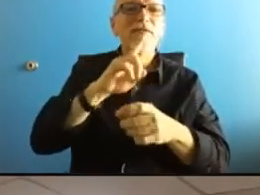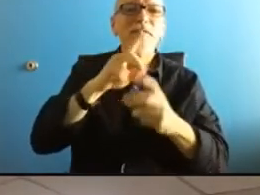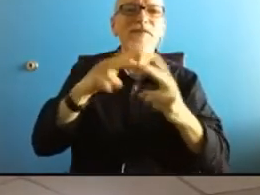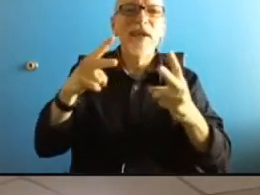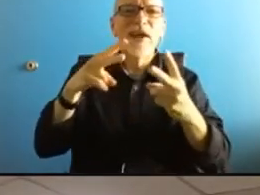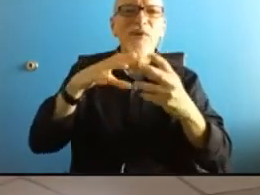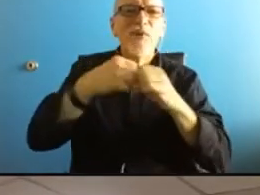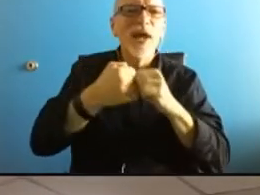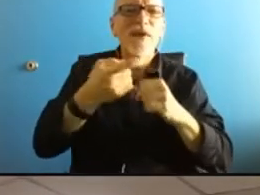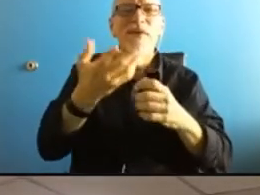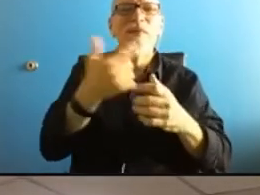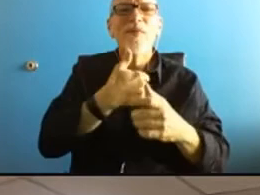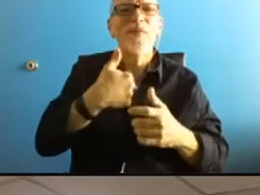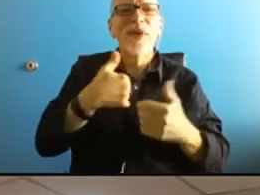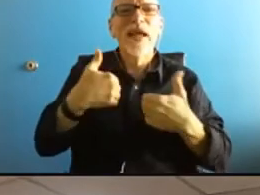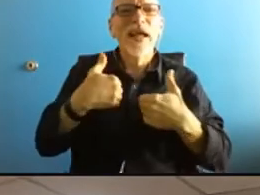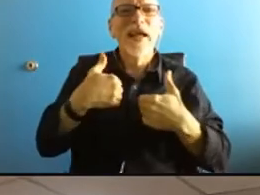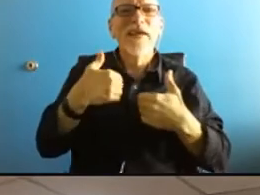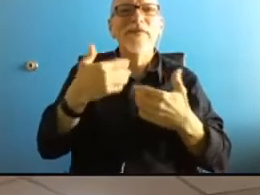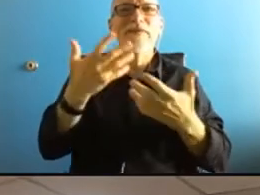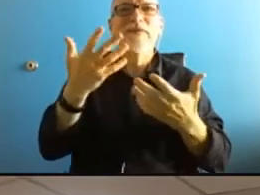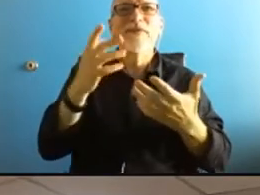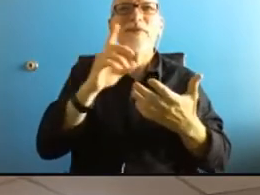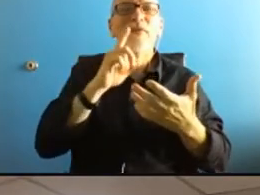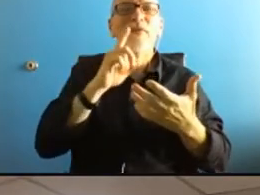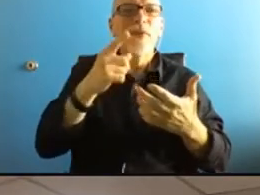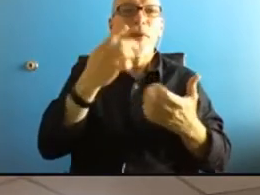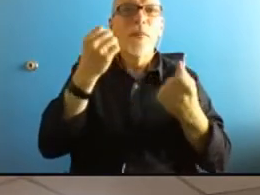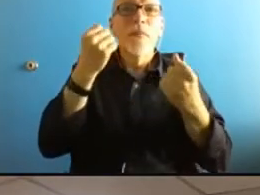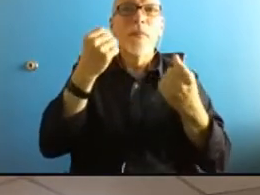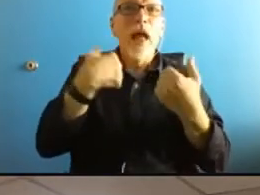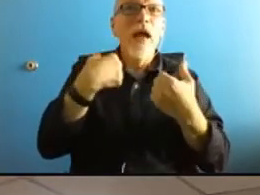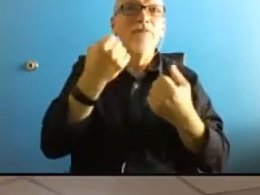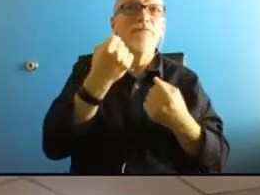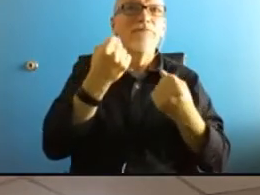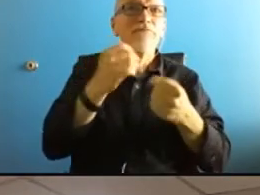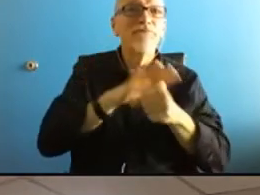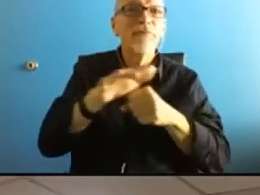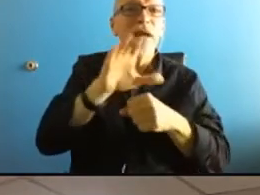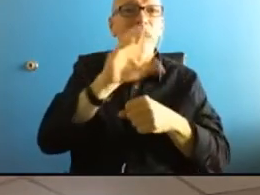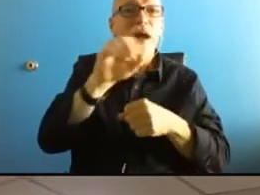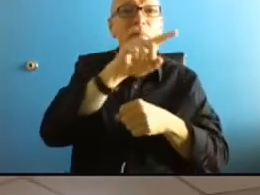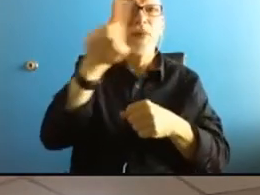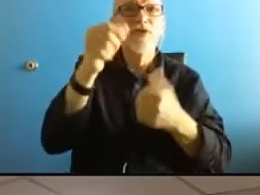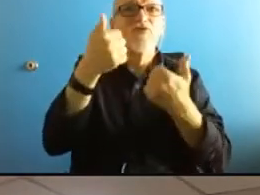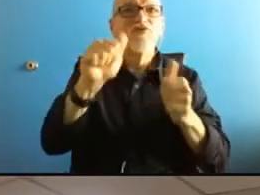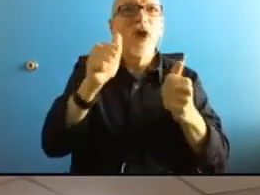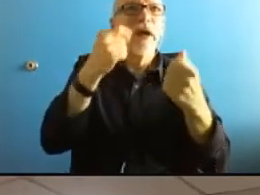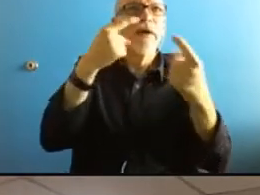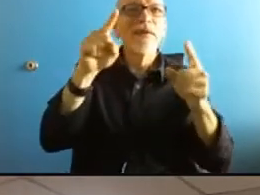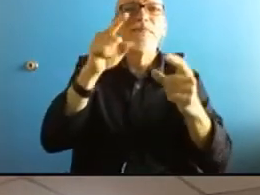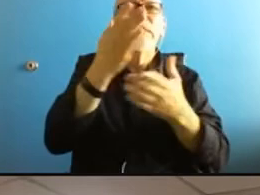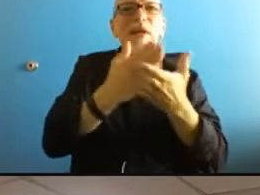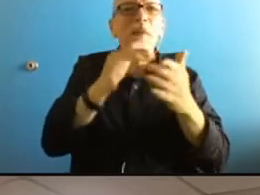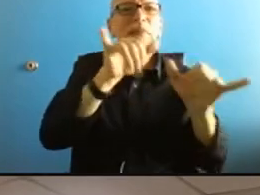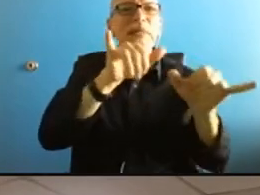have no shortage of companies trying to accomplish, similar